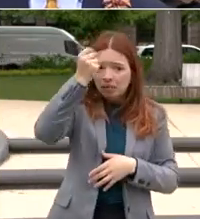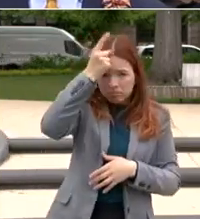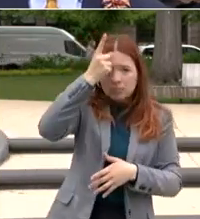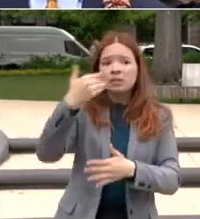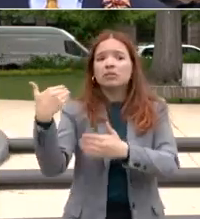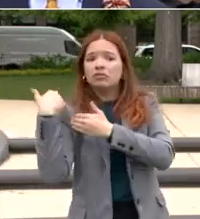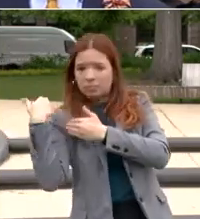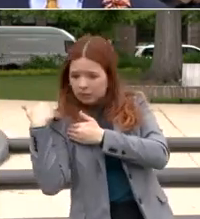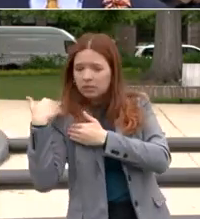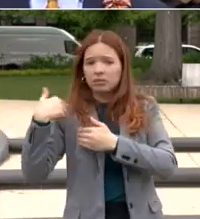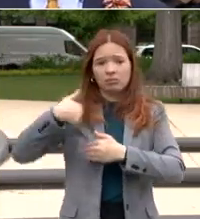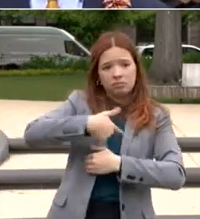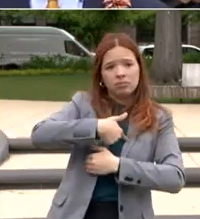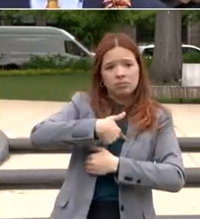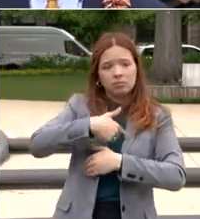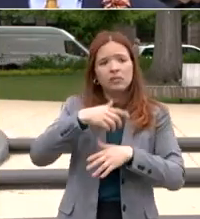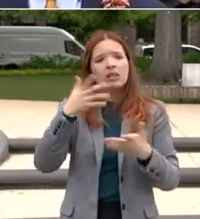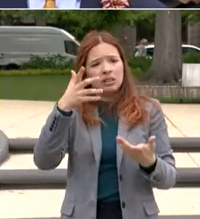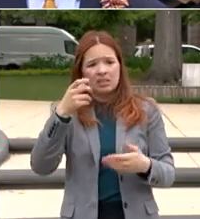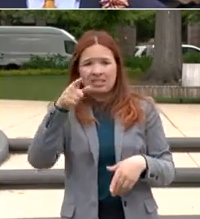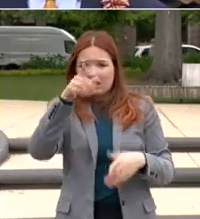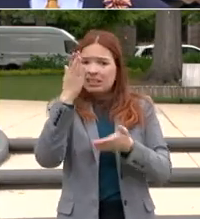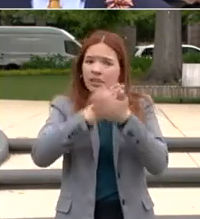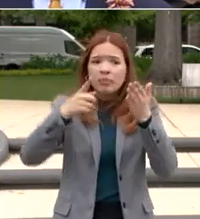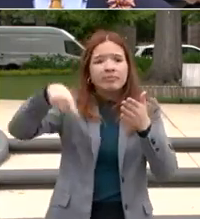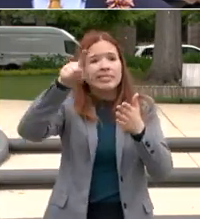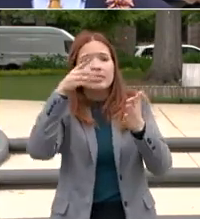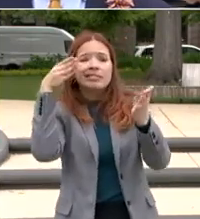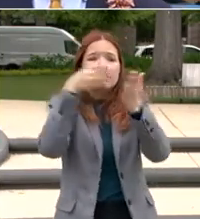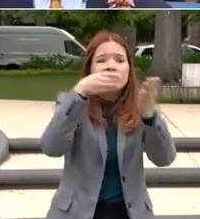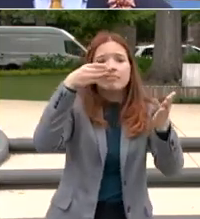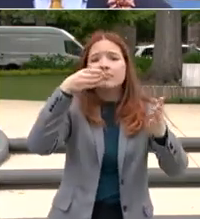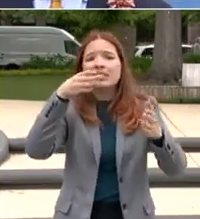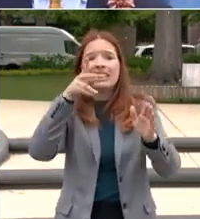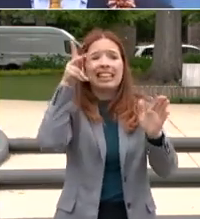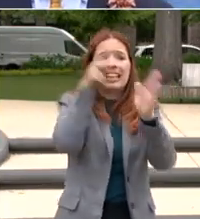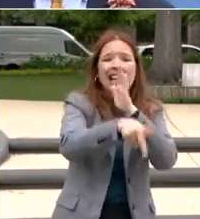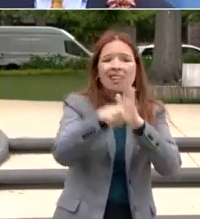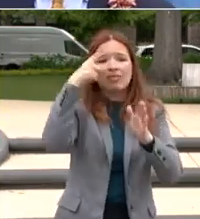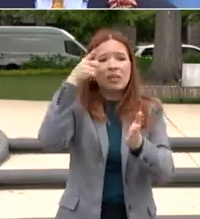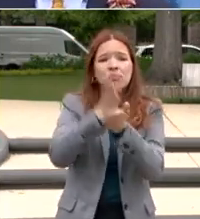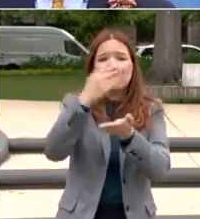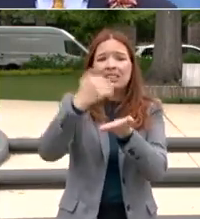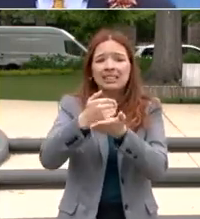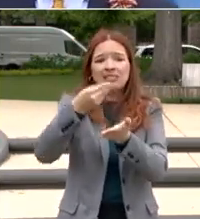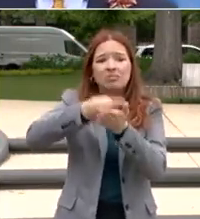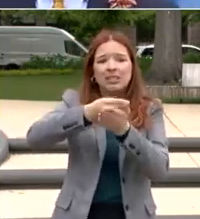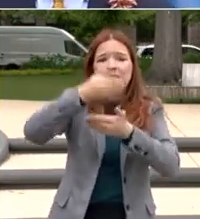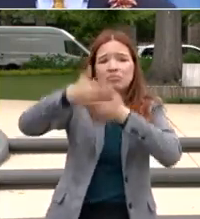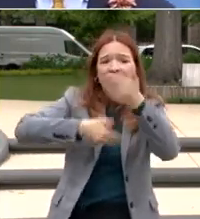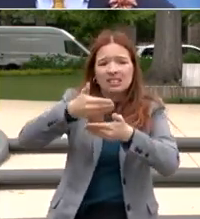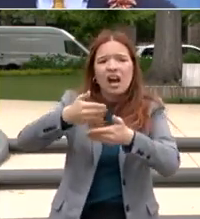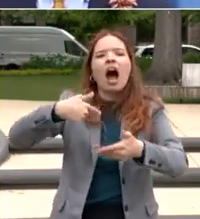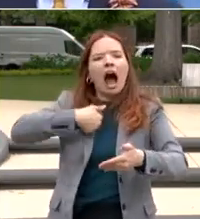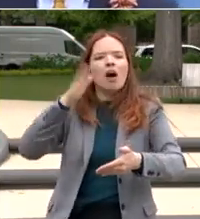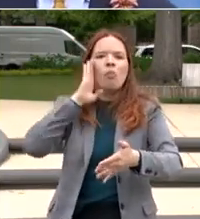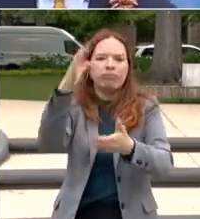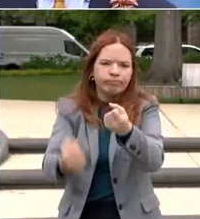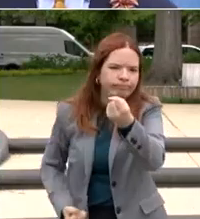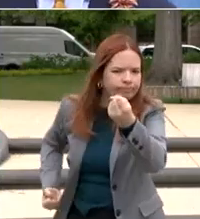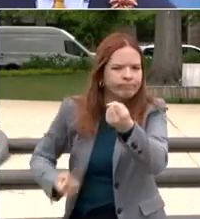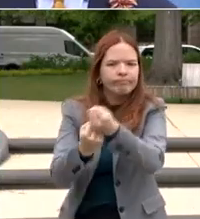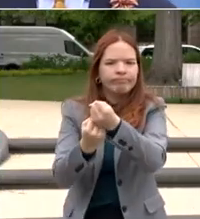any downtown killers in this budget process. Killing the K Street Transitway